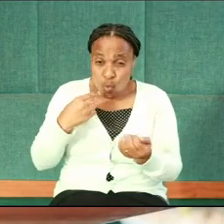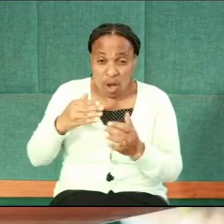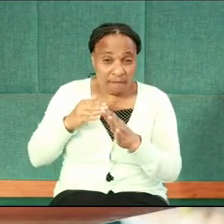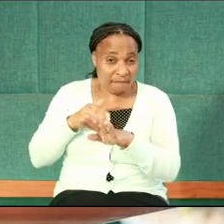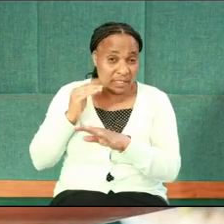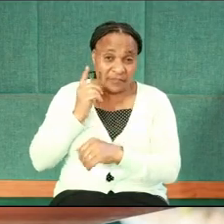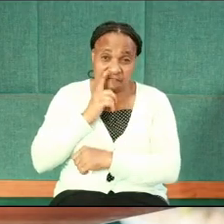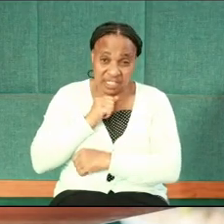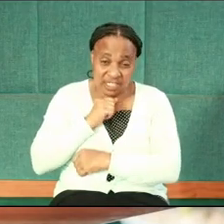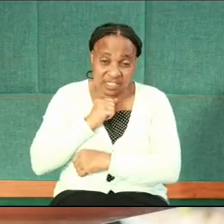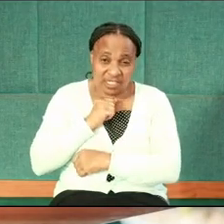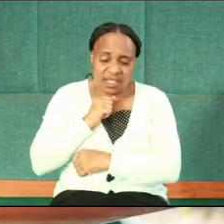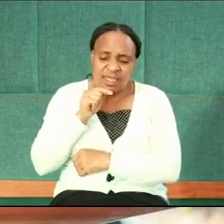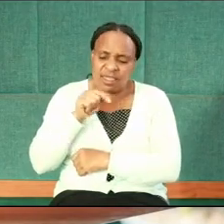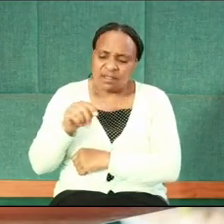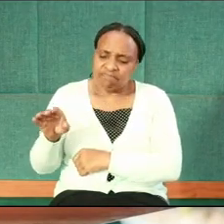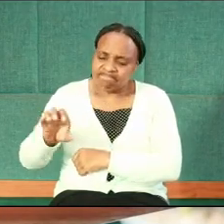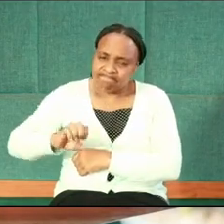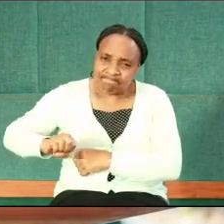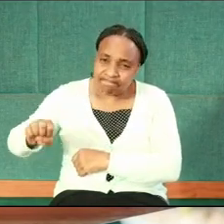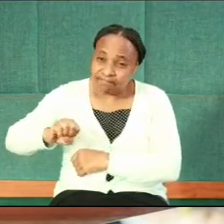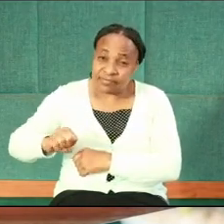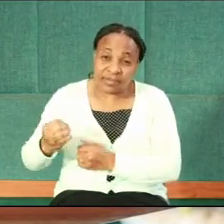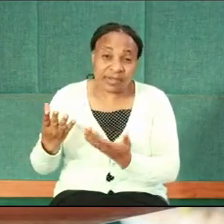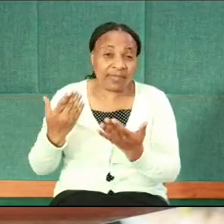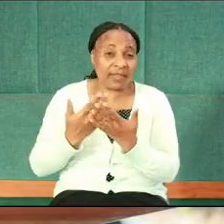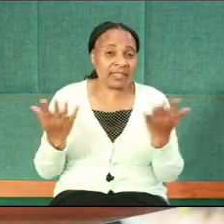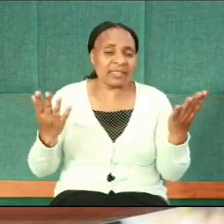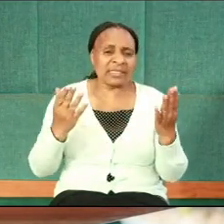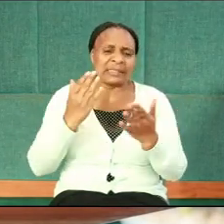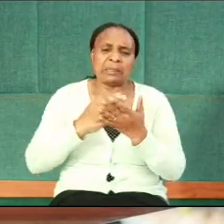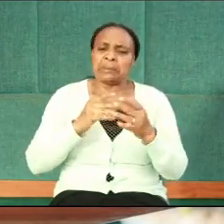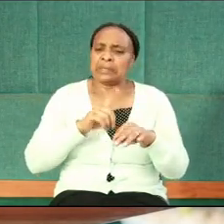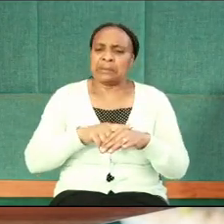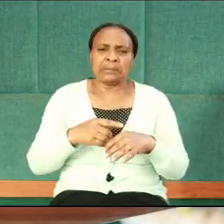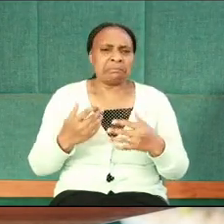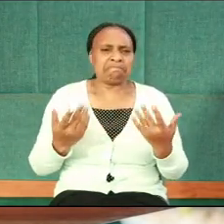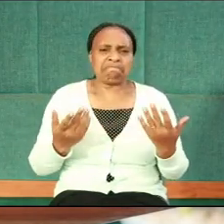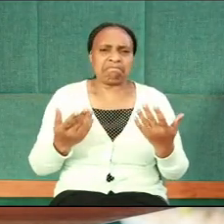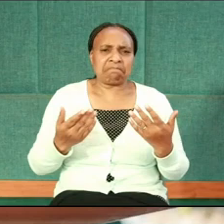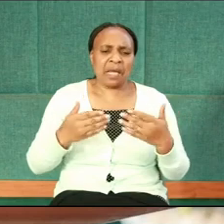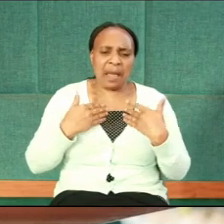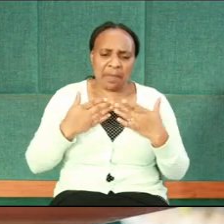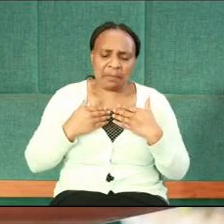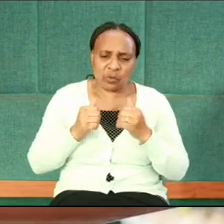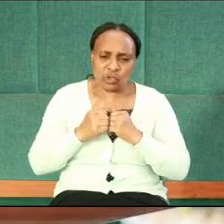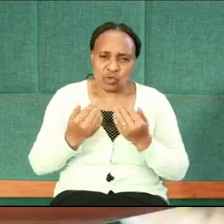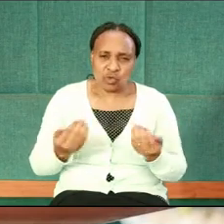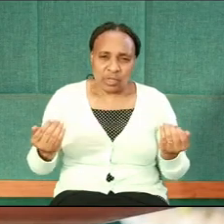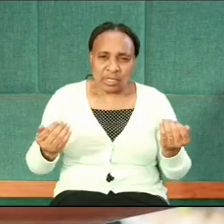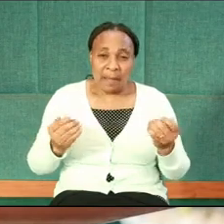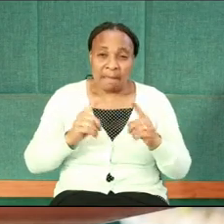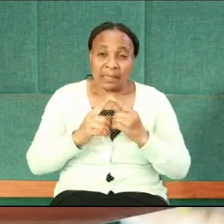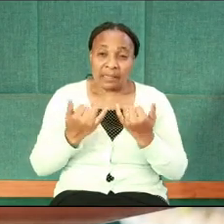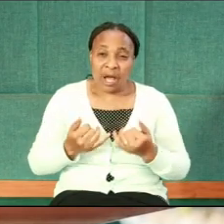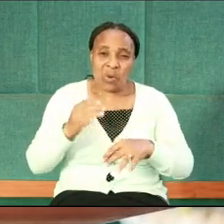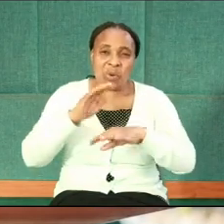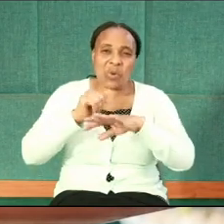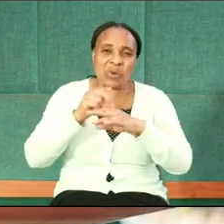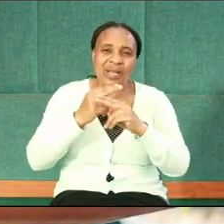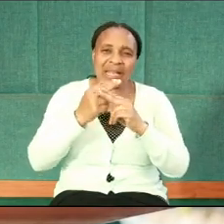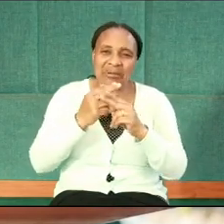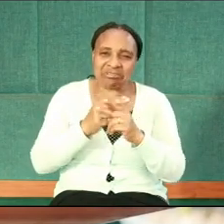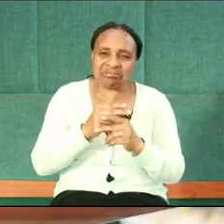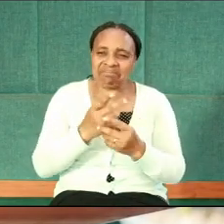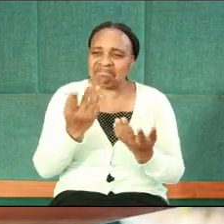then, these environmental factors, sometimes we are so hard into our children, we call them names, and